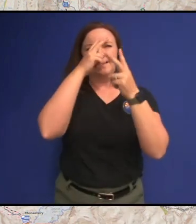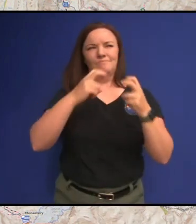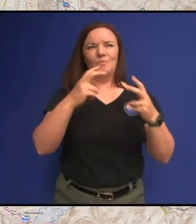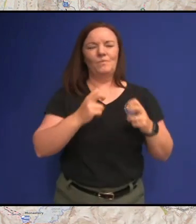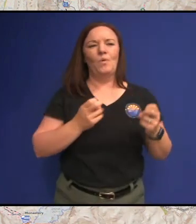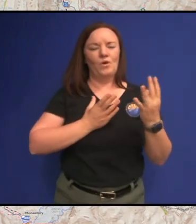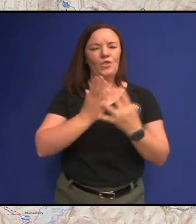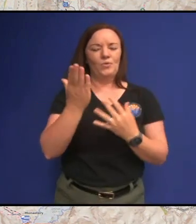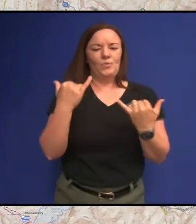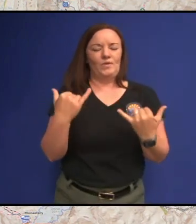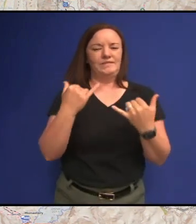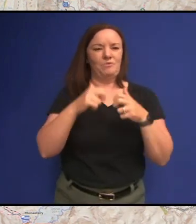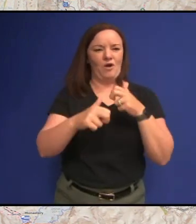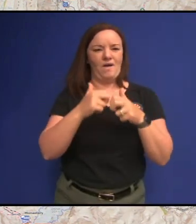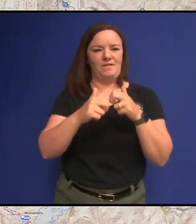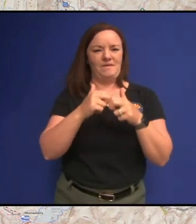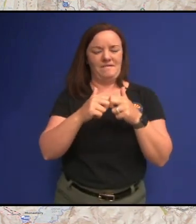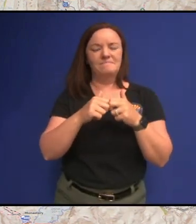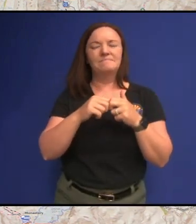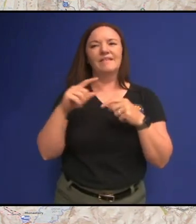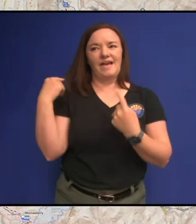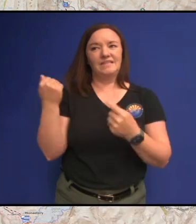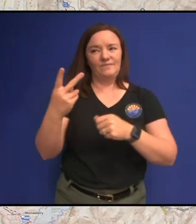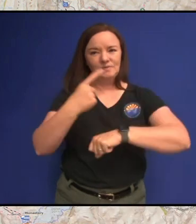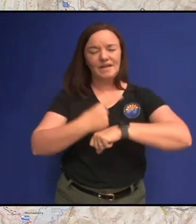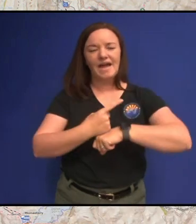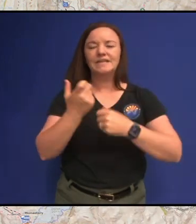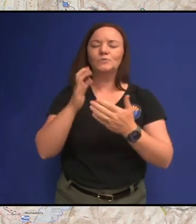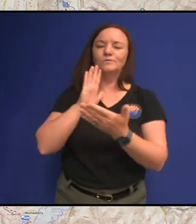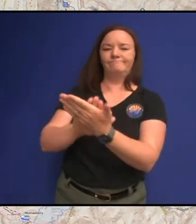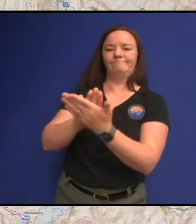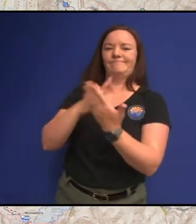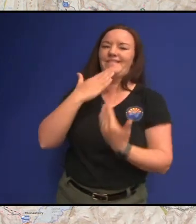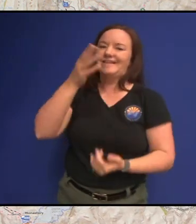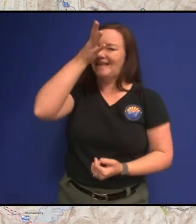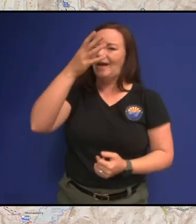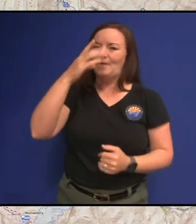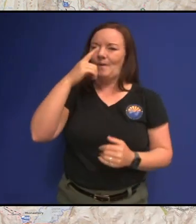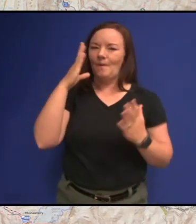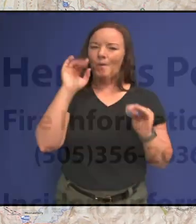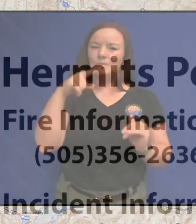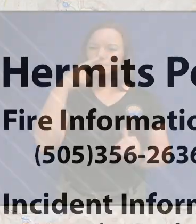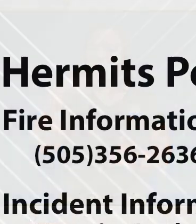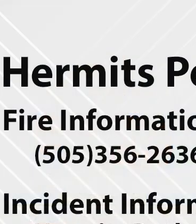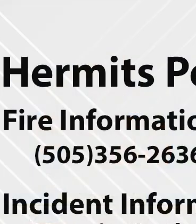and we have been over the last few days, I just want to give him a shout out. I hope you don't mind. Thanks. Have a good day.